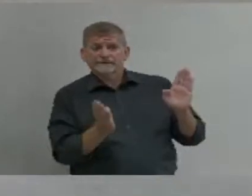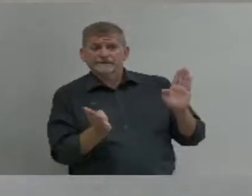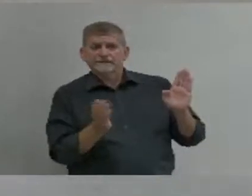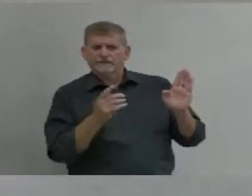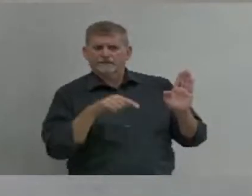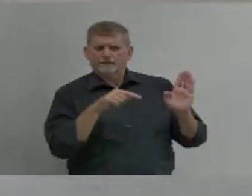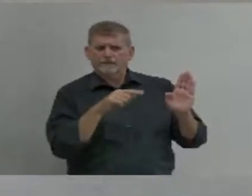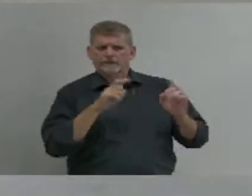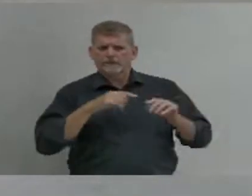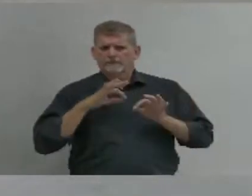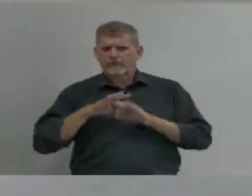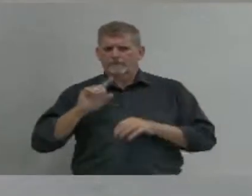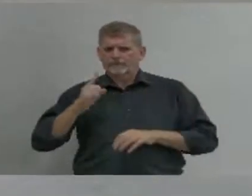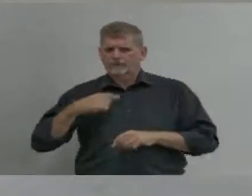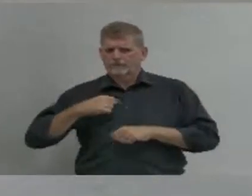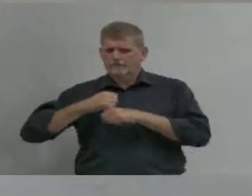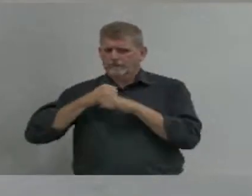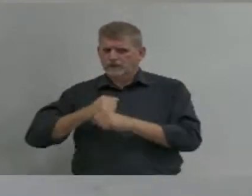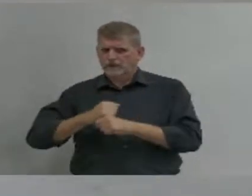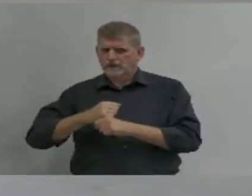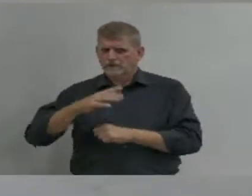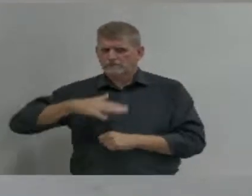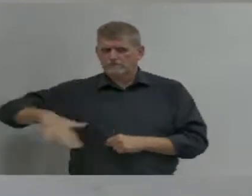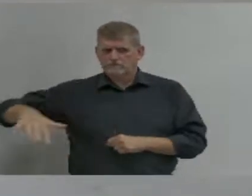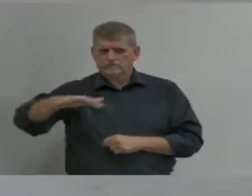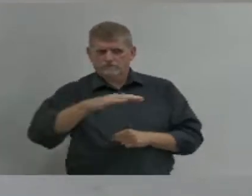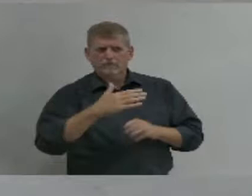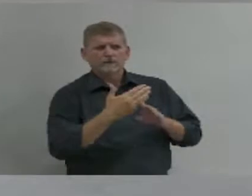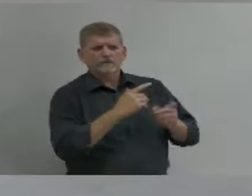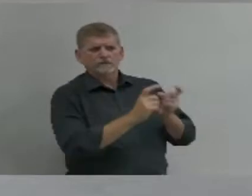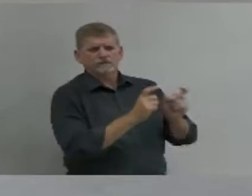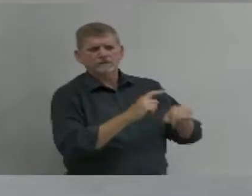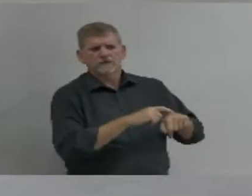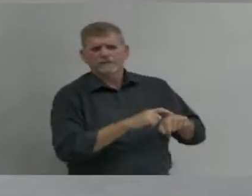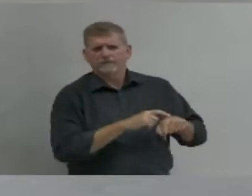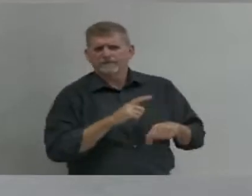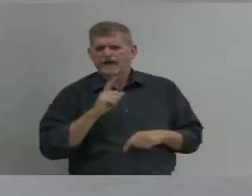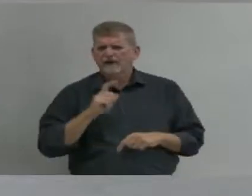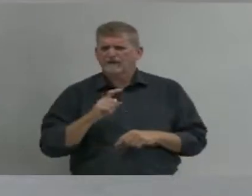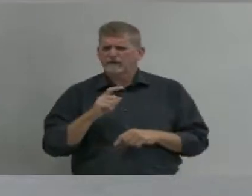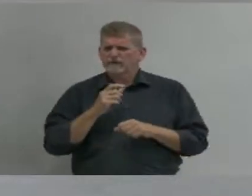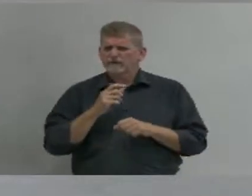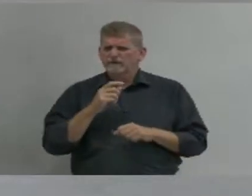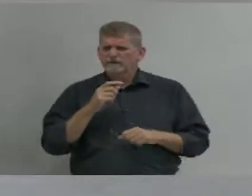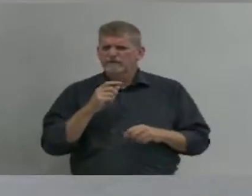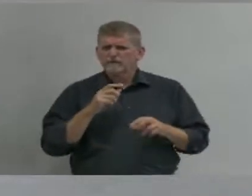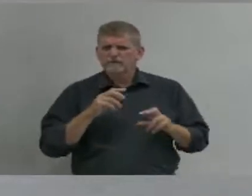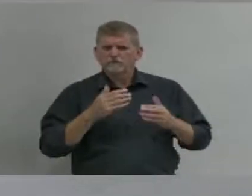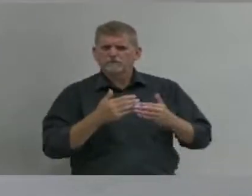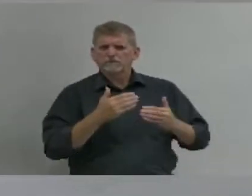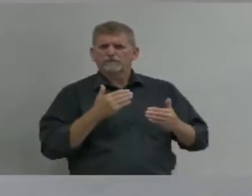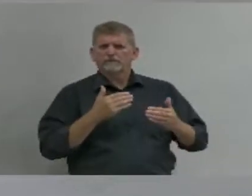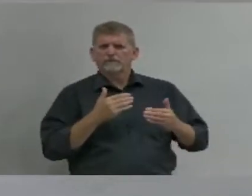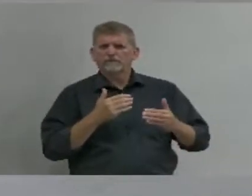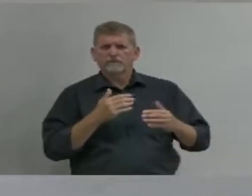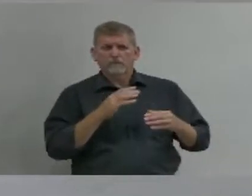than reactive and to stay one step ahead of this pandemic. I mean, this pandemic has given